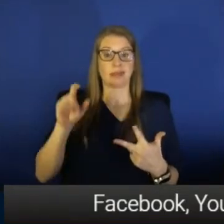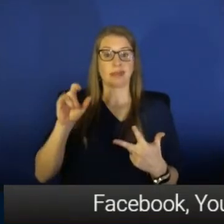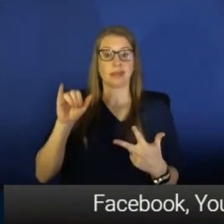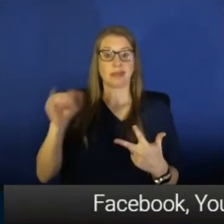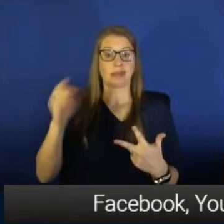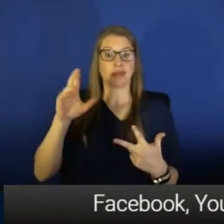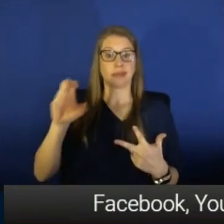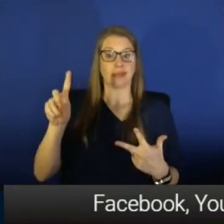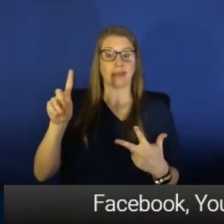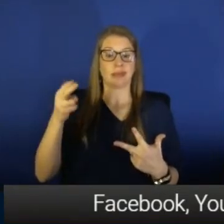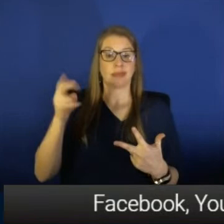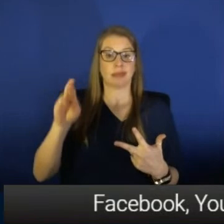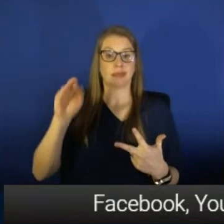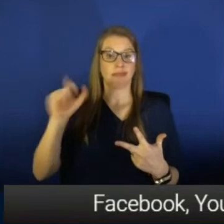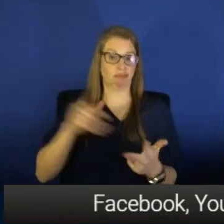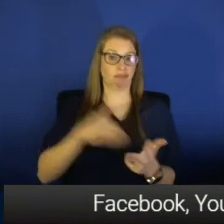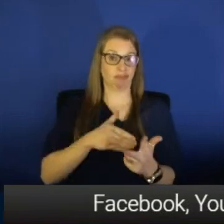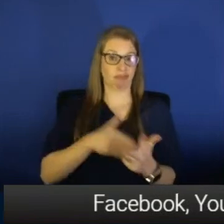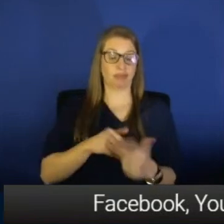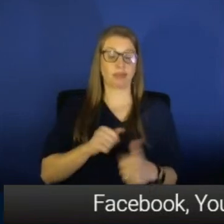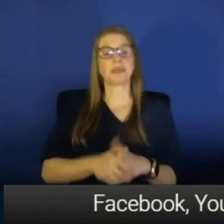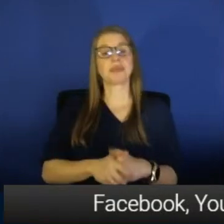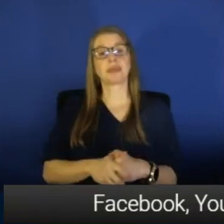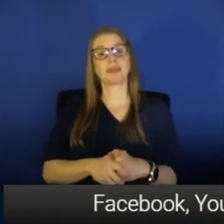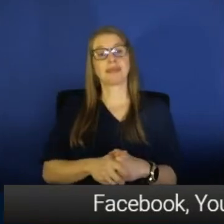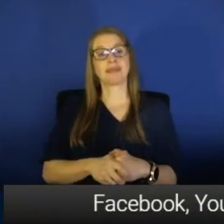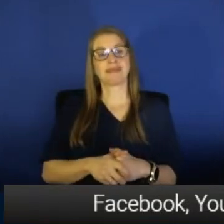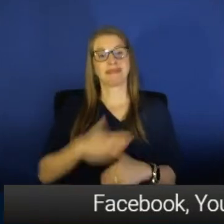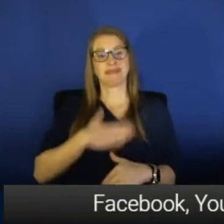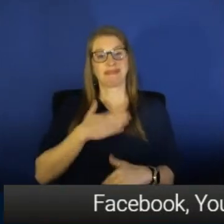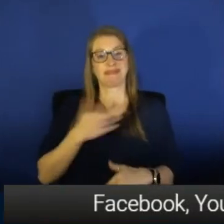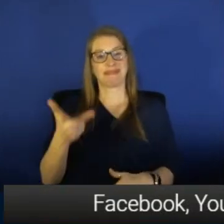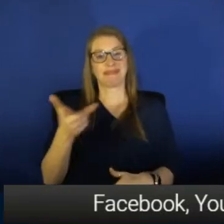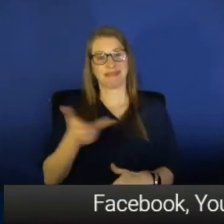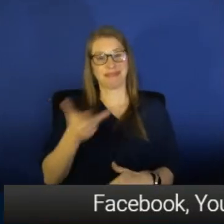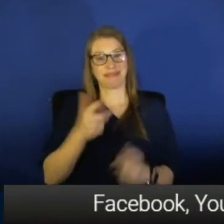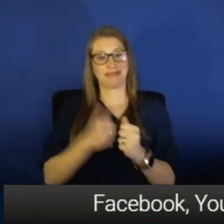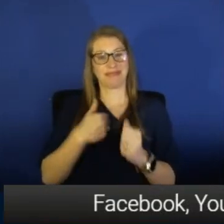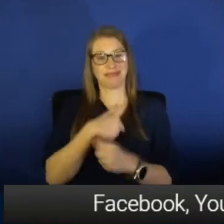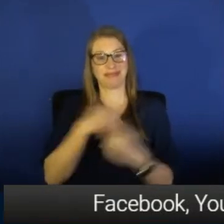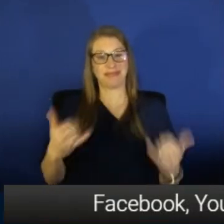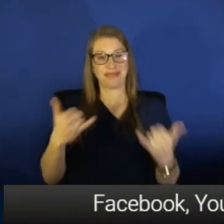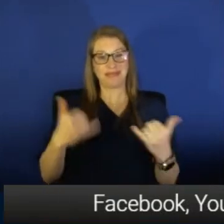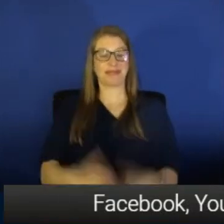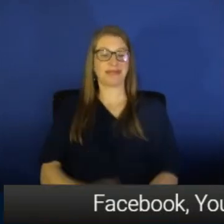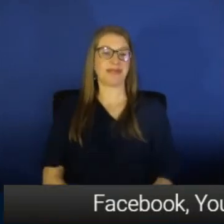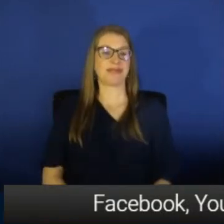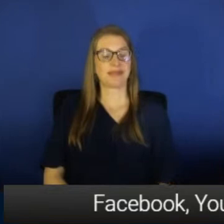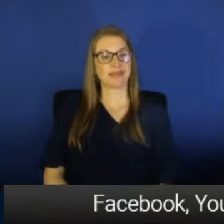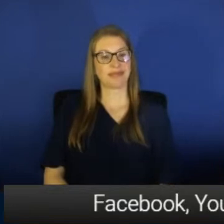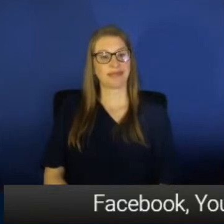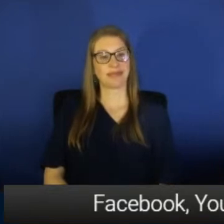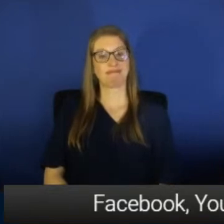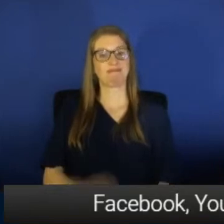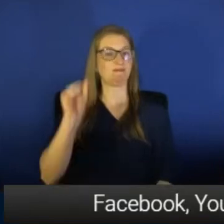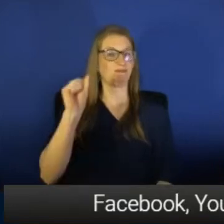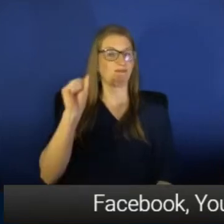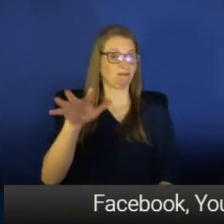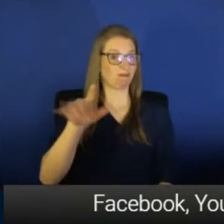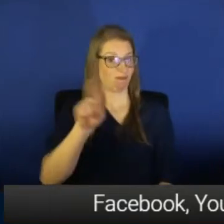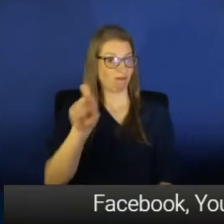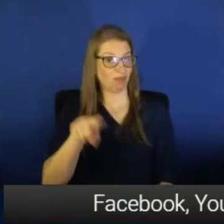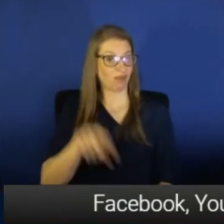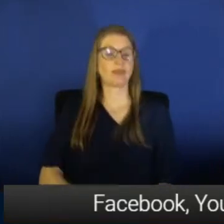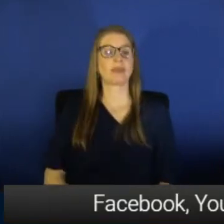head primary team physician. So we're so glad they are with us today. So I'm going to just throw this out there, but now we kind of want to